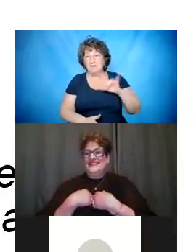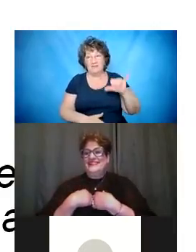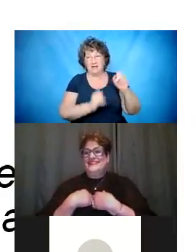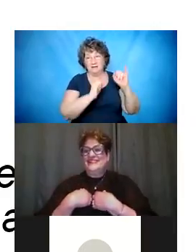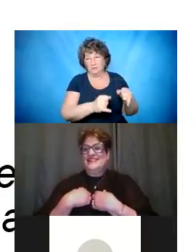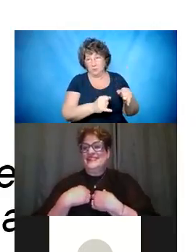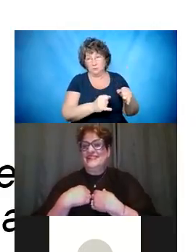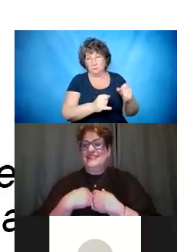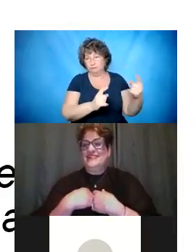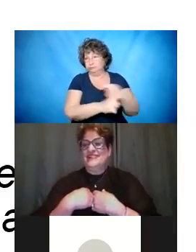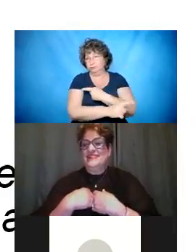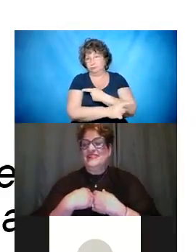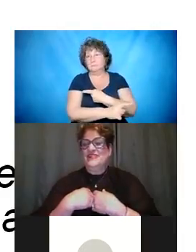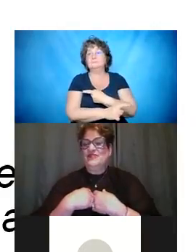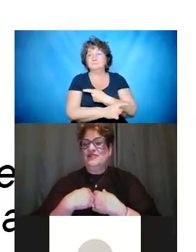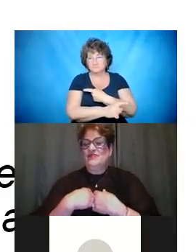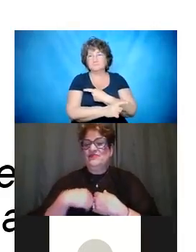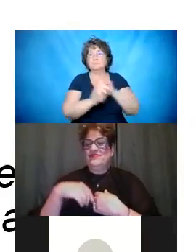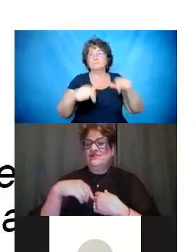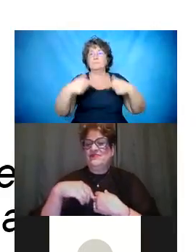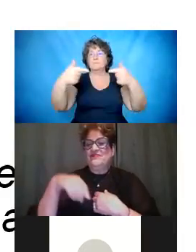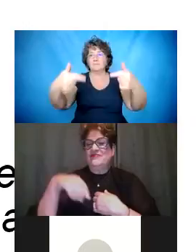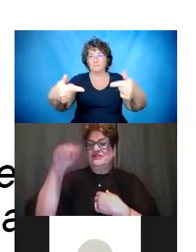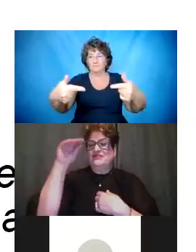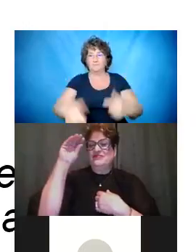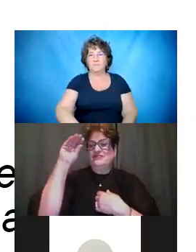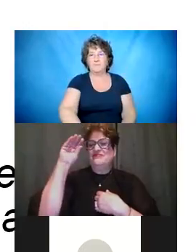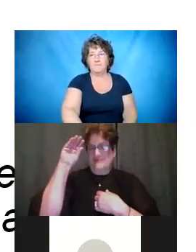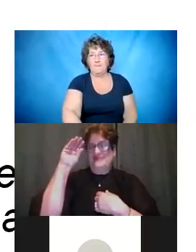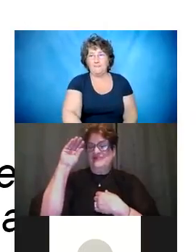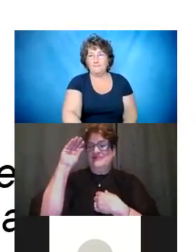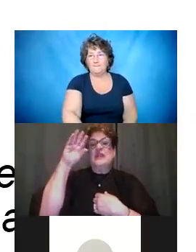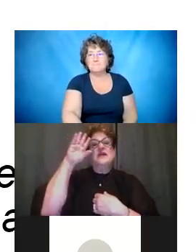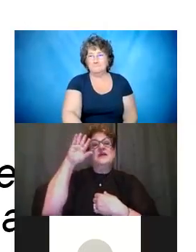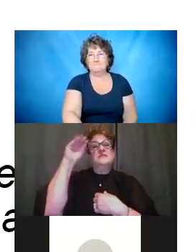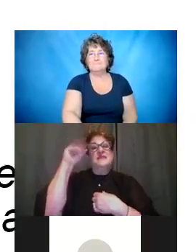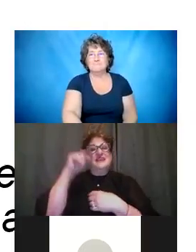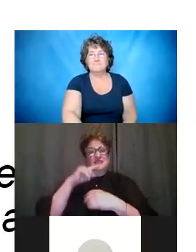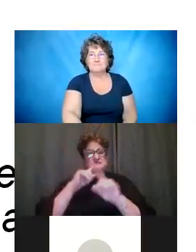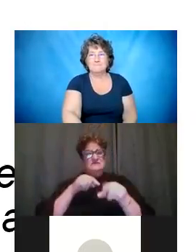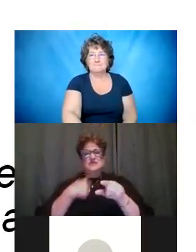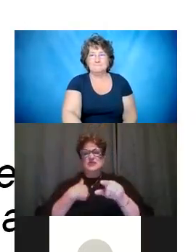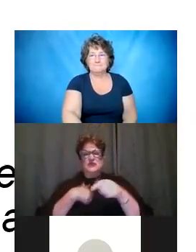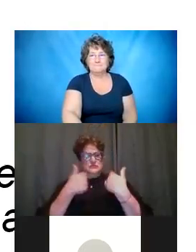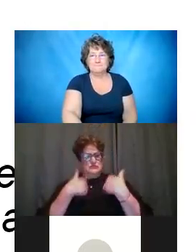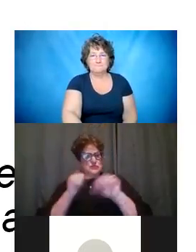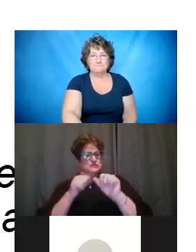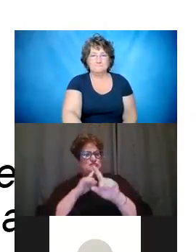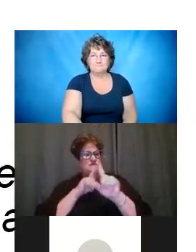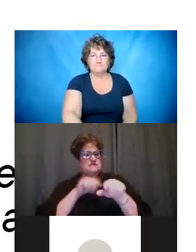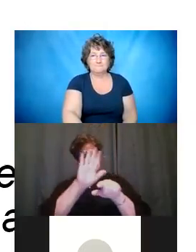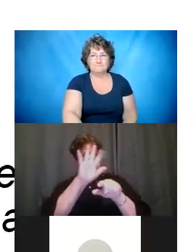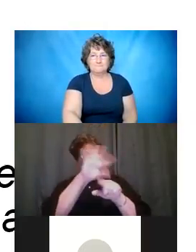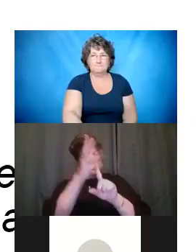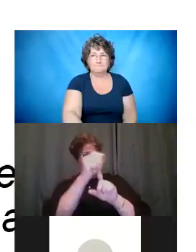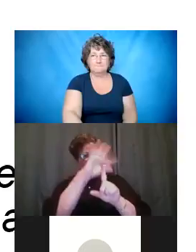Another thing that we strive to do in the Regional Center is to be responsive to different cultural issues. And cultural